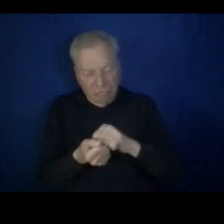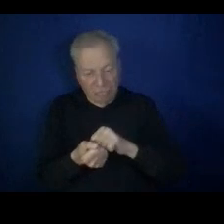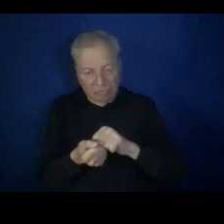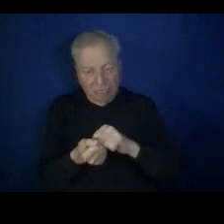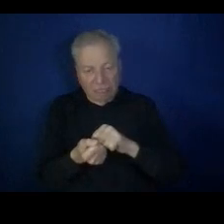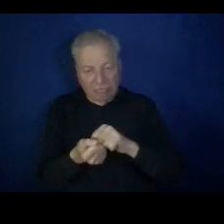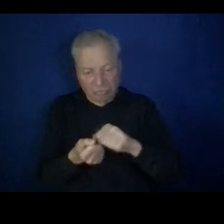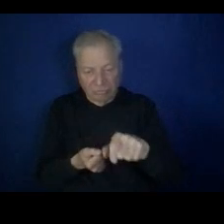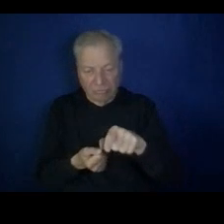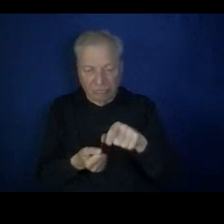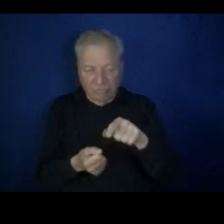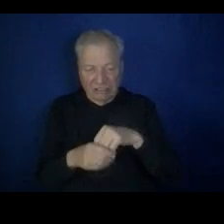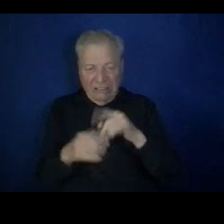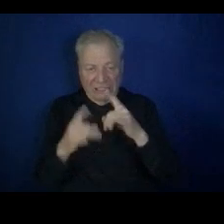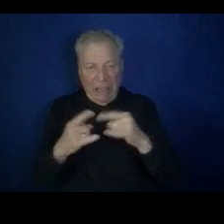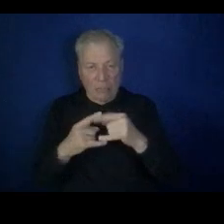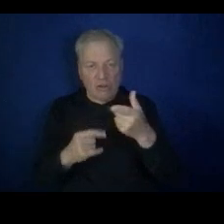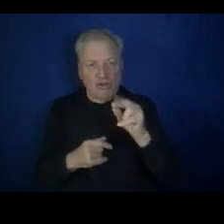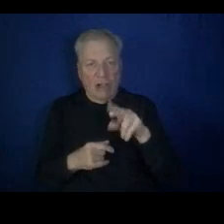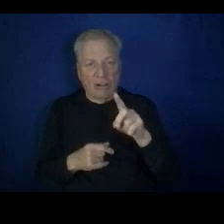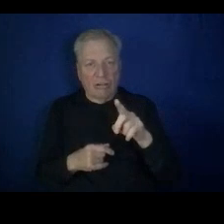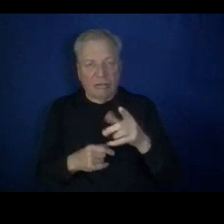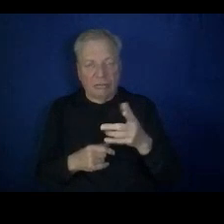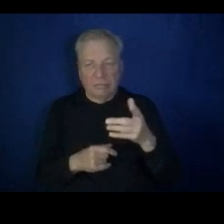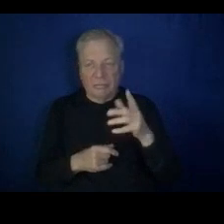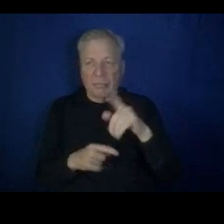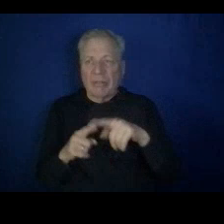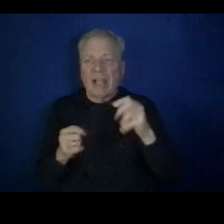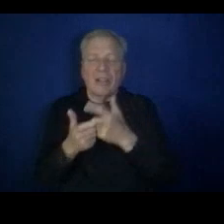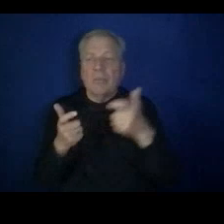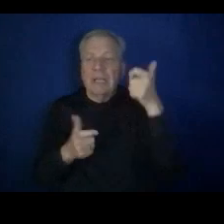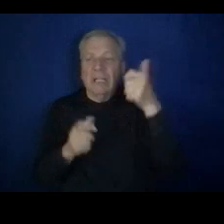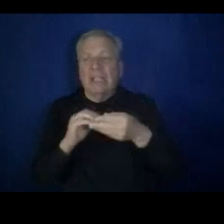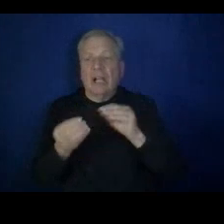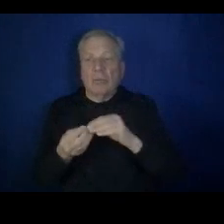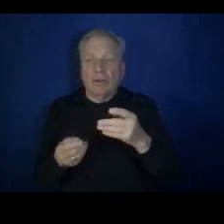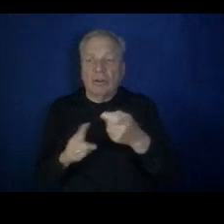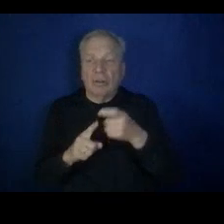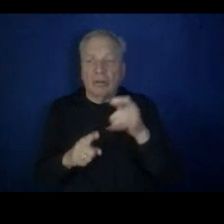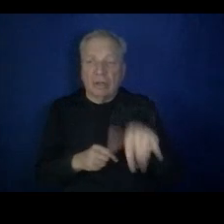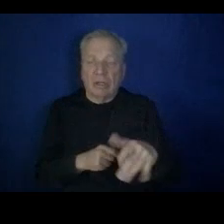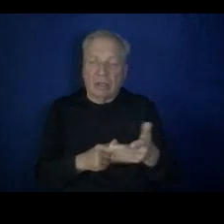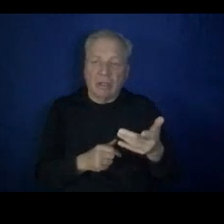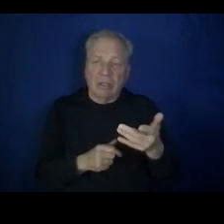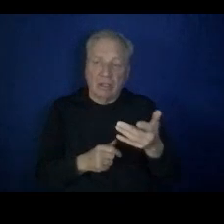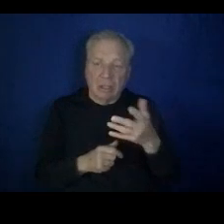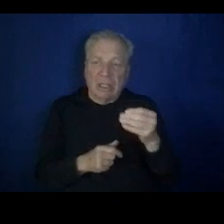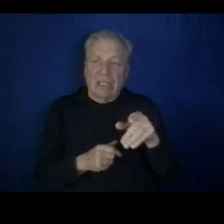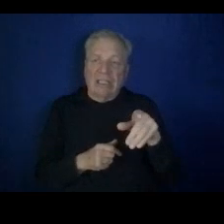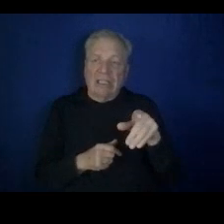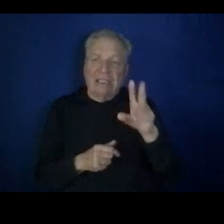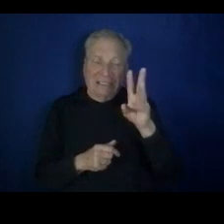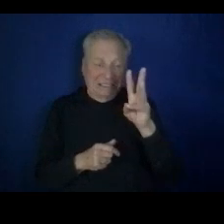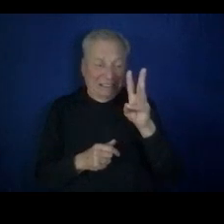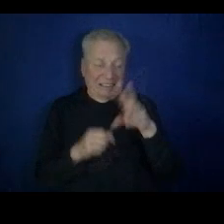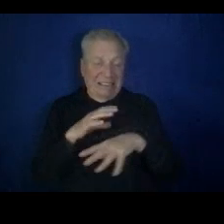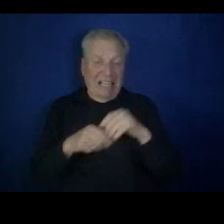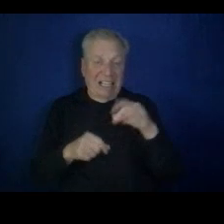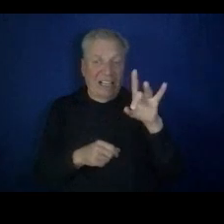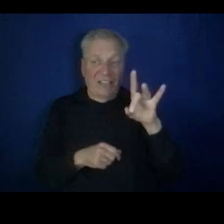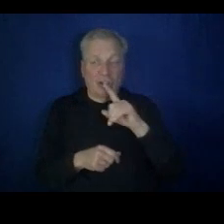campground. But the biggest number of removals was from backcountry, and 6 of these 8 were just from